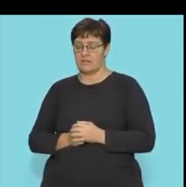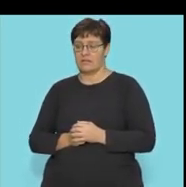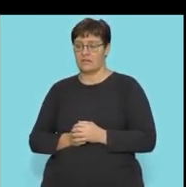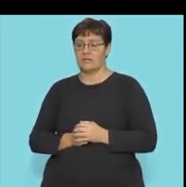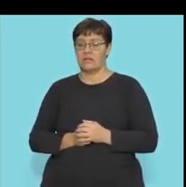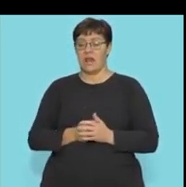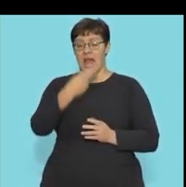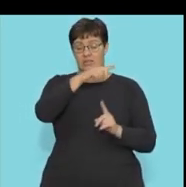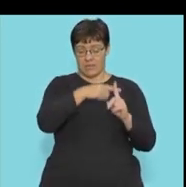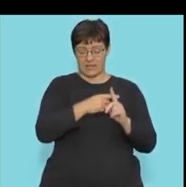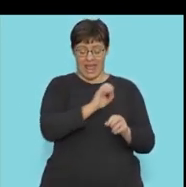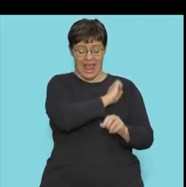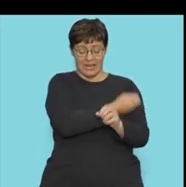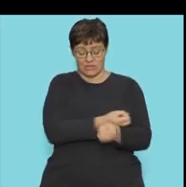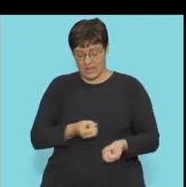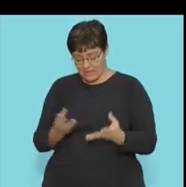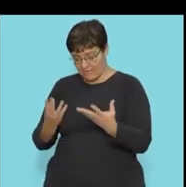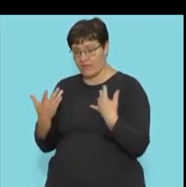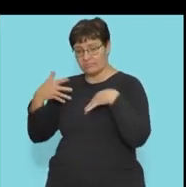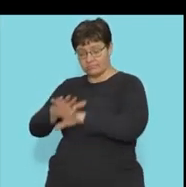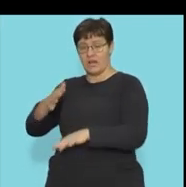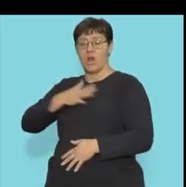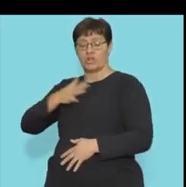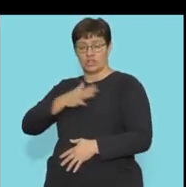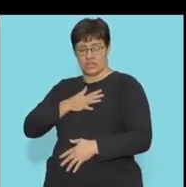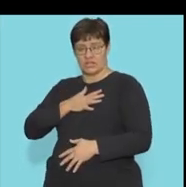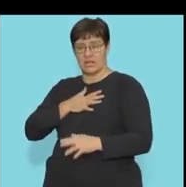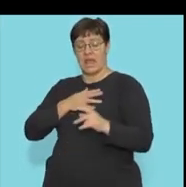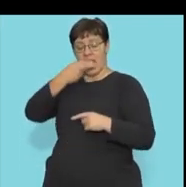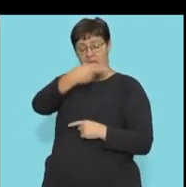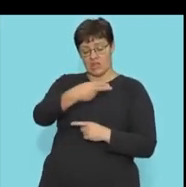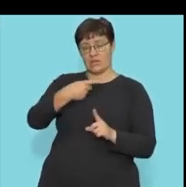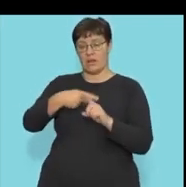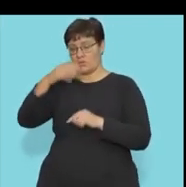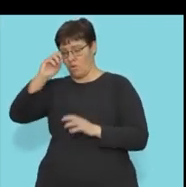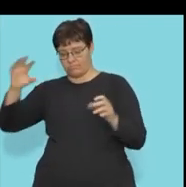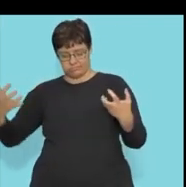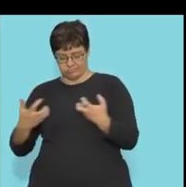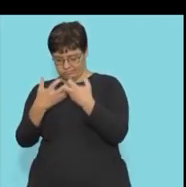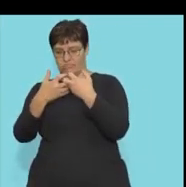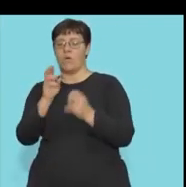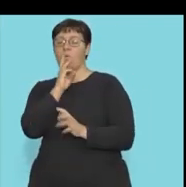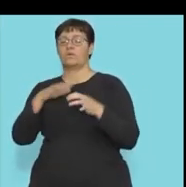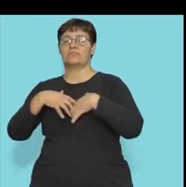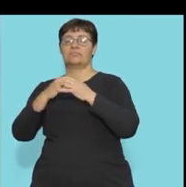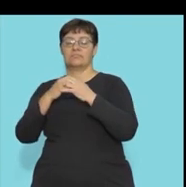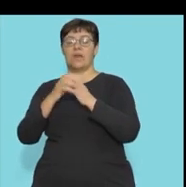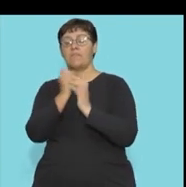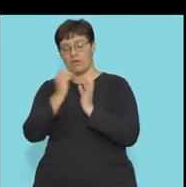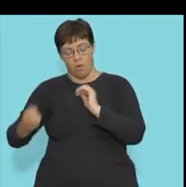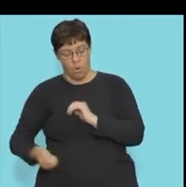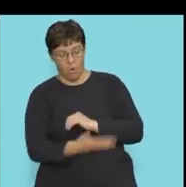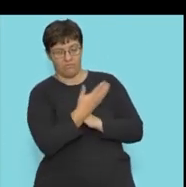that have given off the energy now combine with oxygen and they form water, which is then released as a